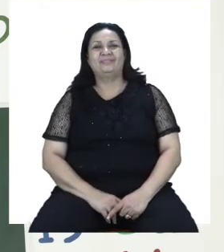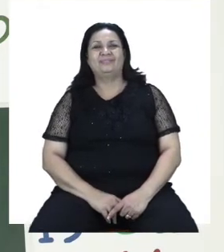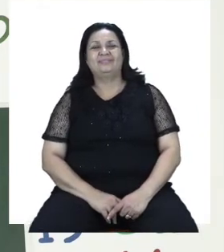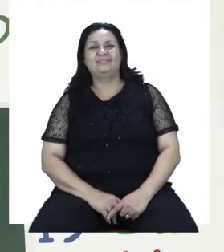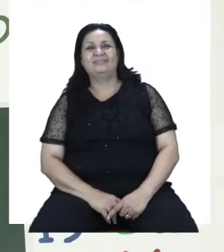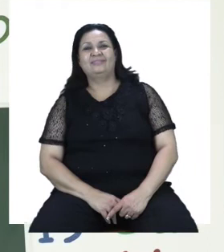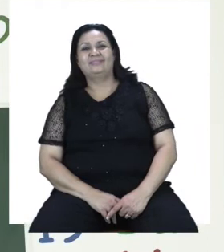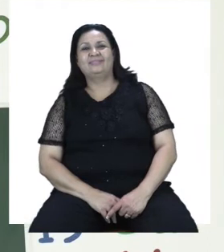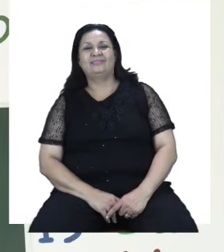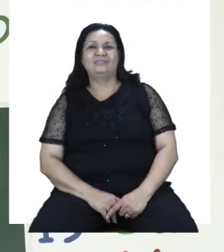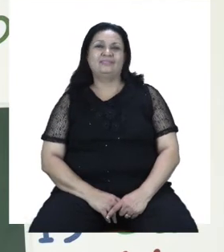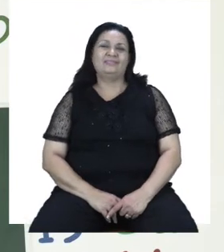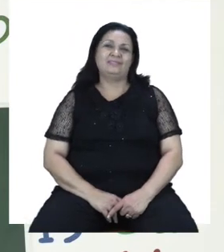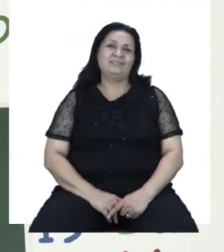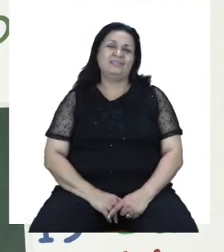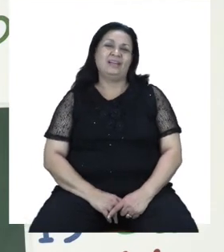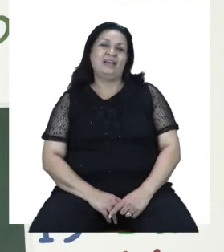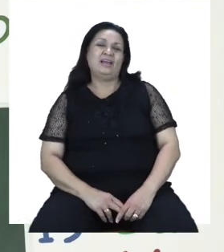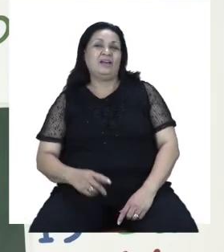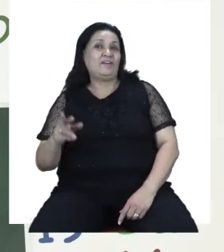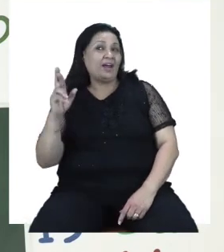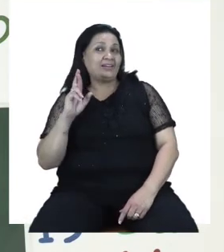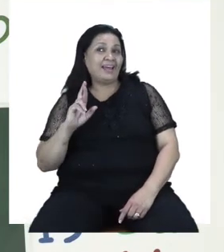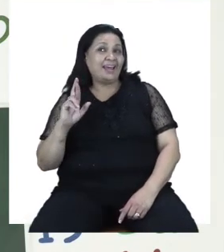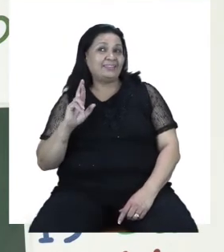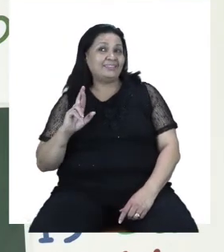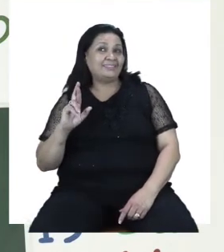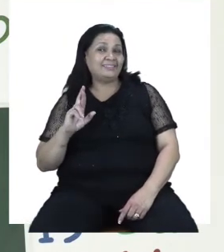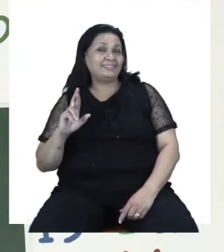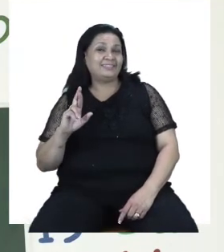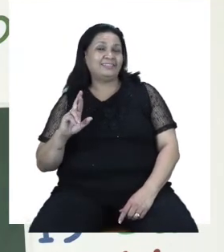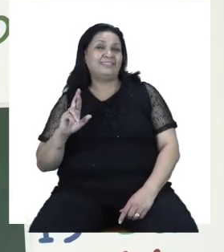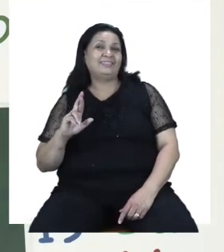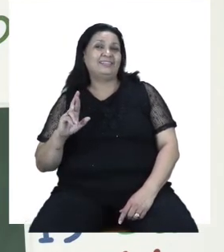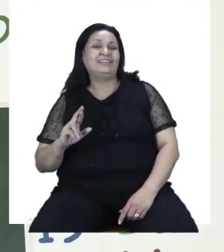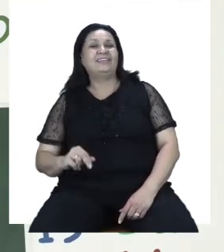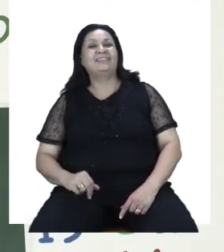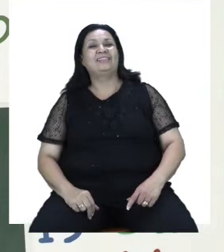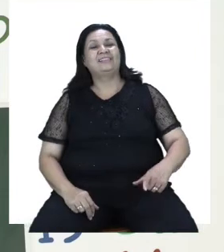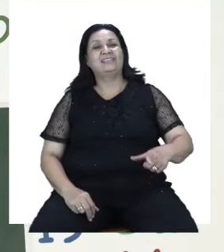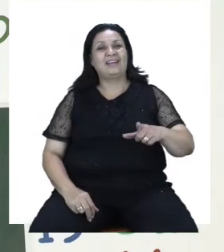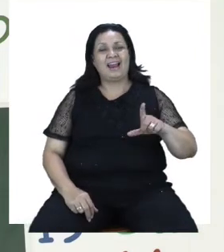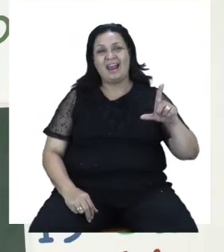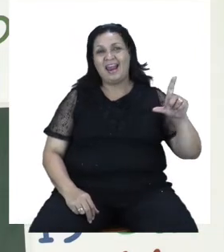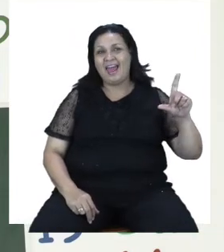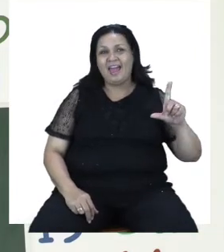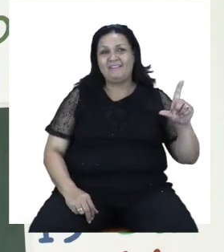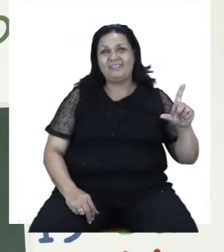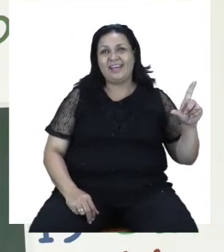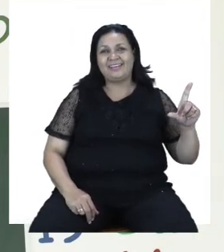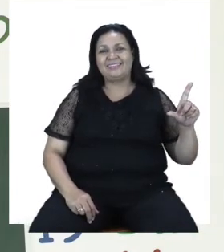So this is my right hand, and then this is